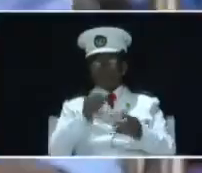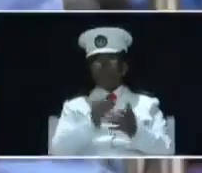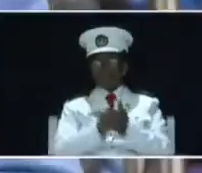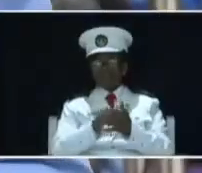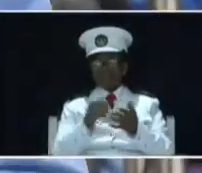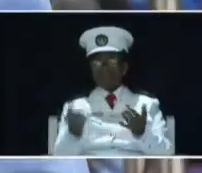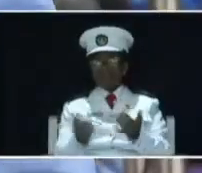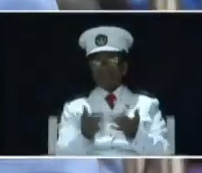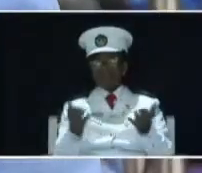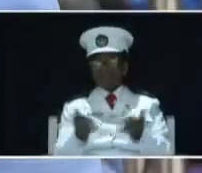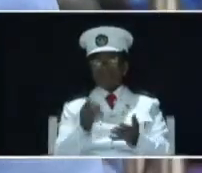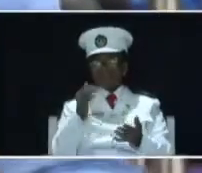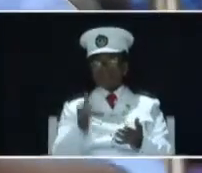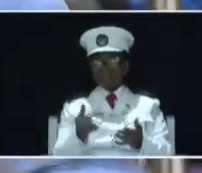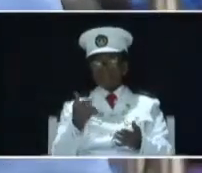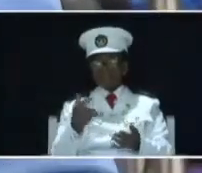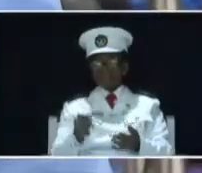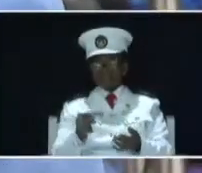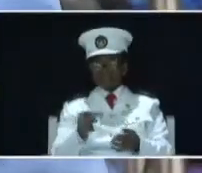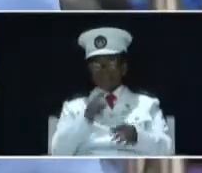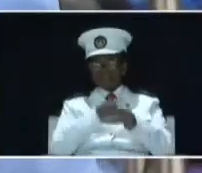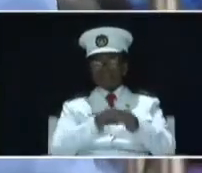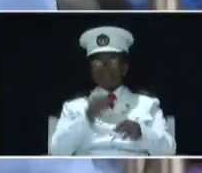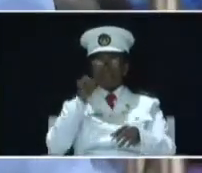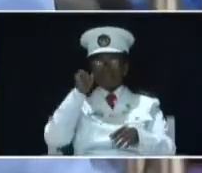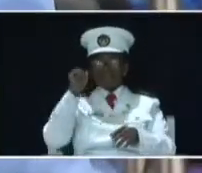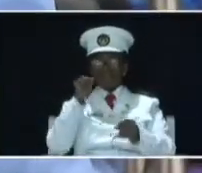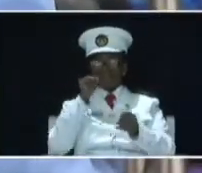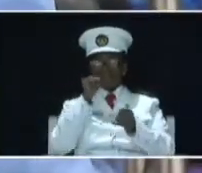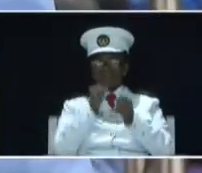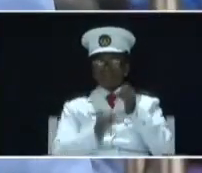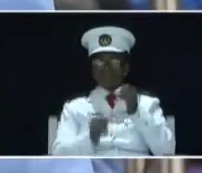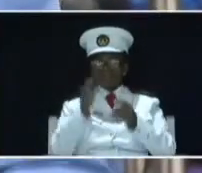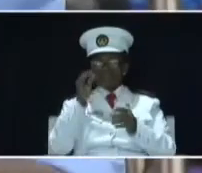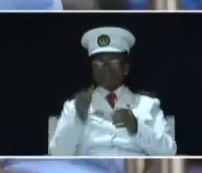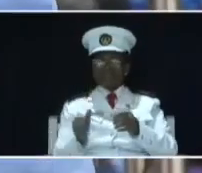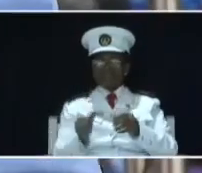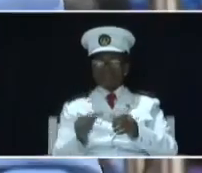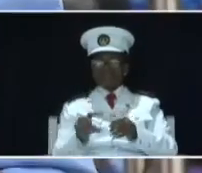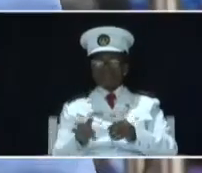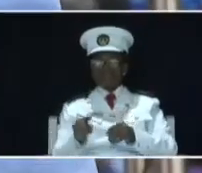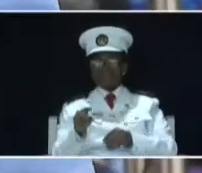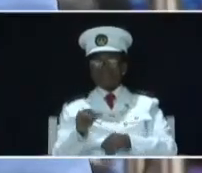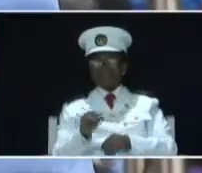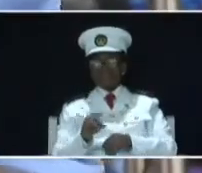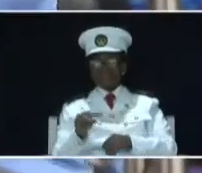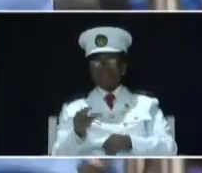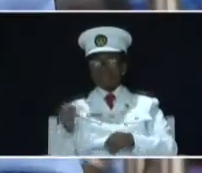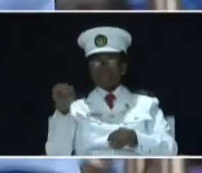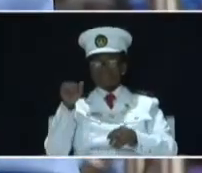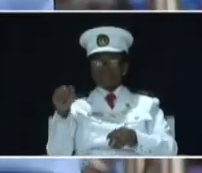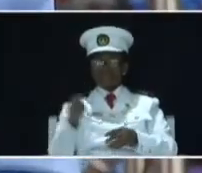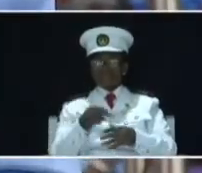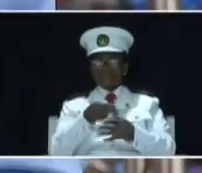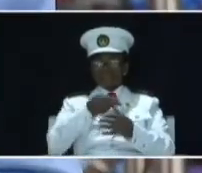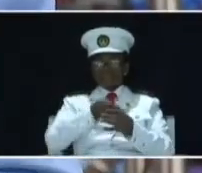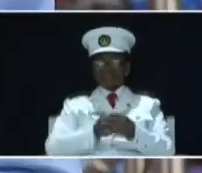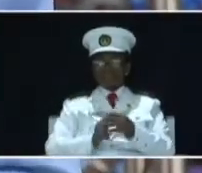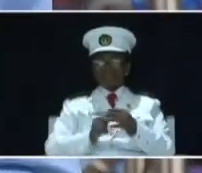And by the time she finally finds the key, I've already found somebody,